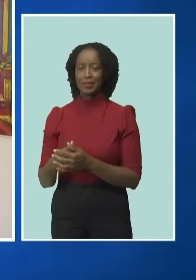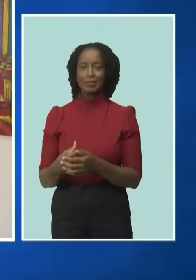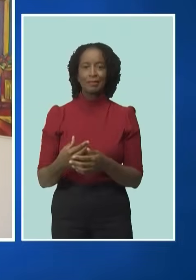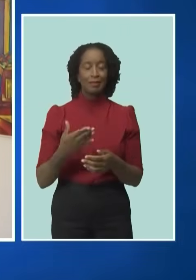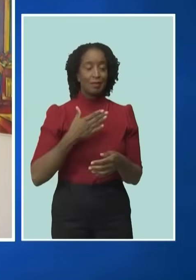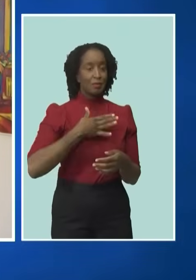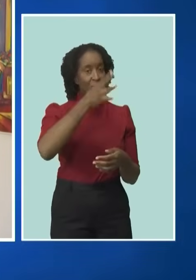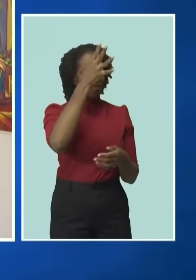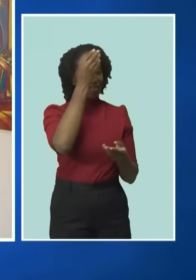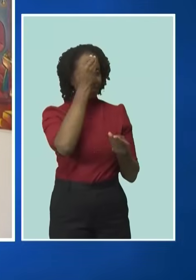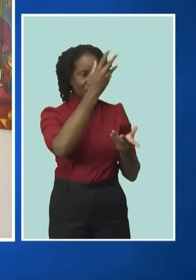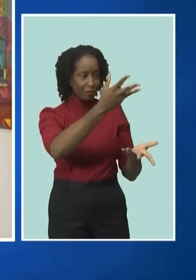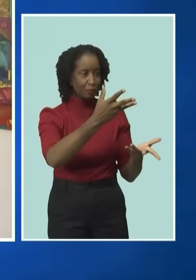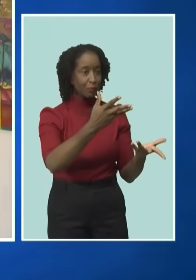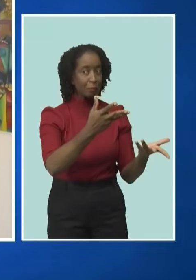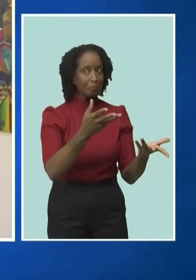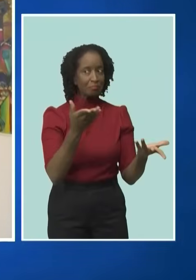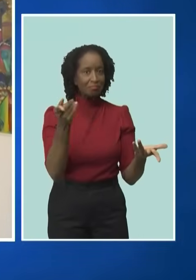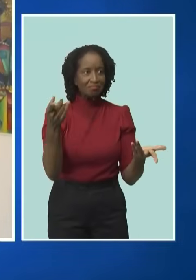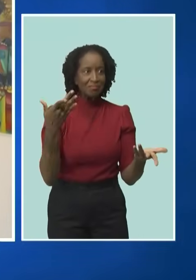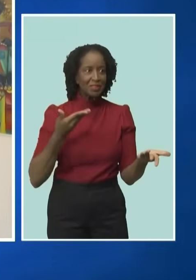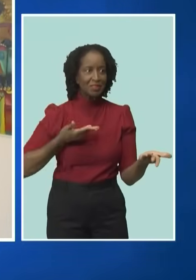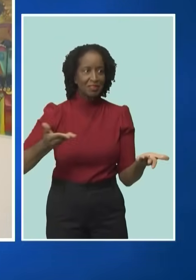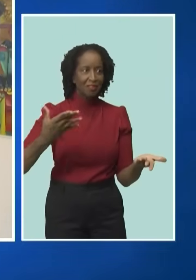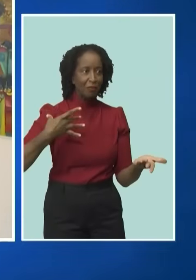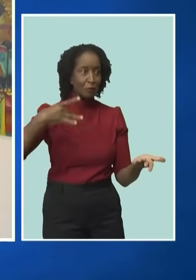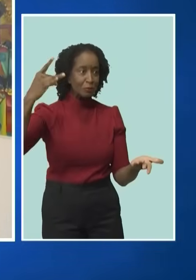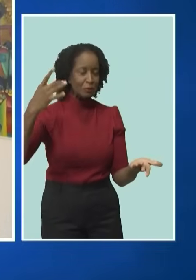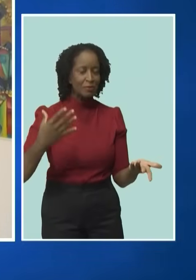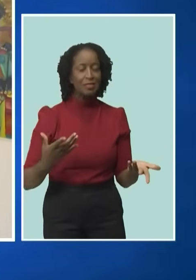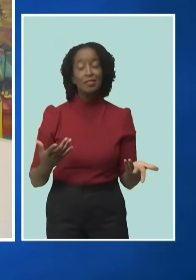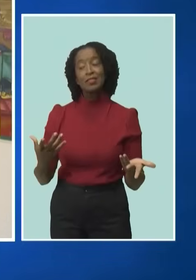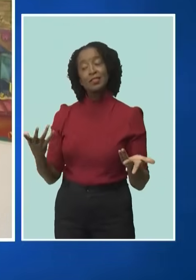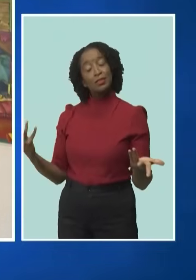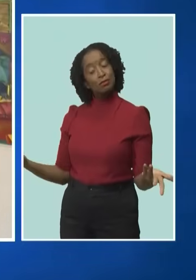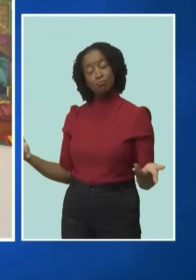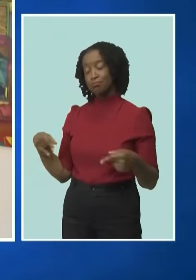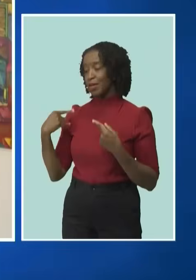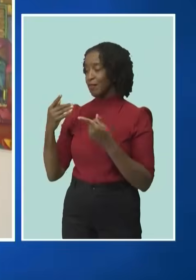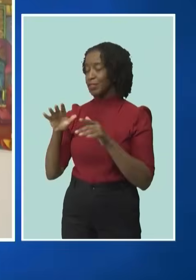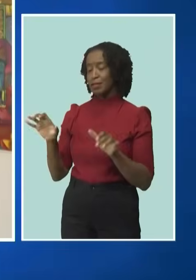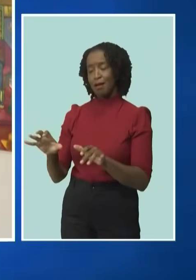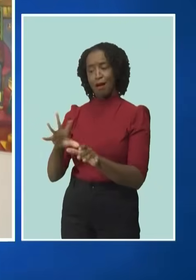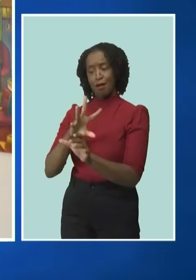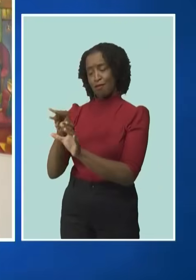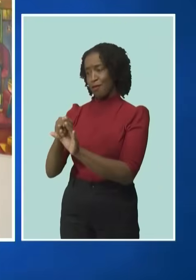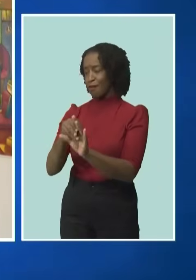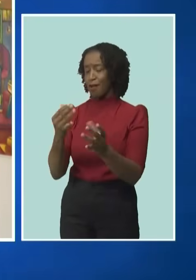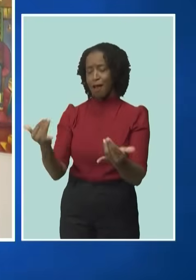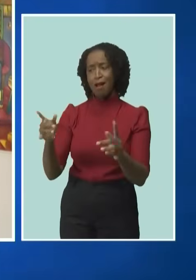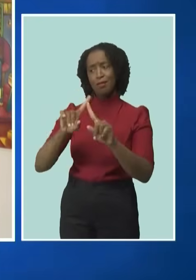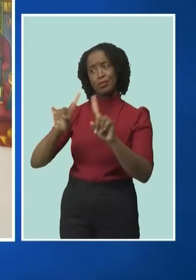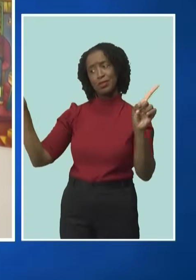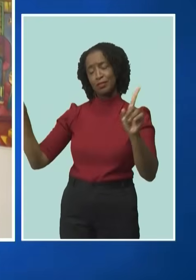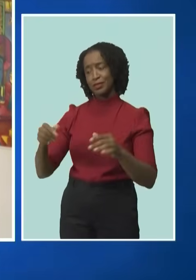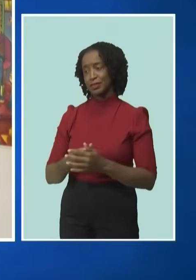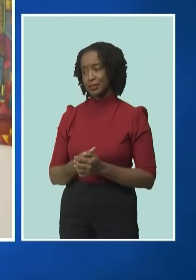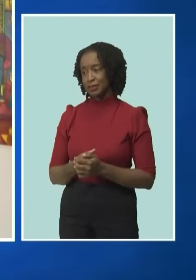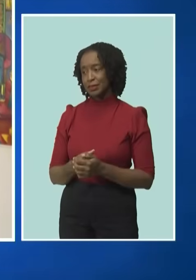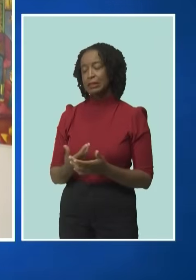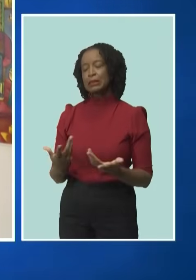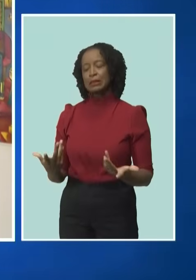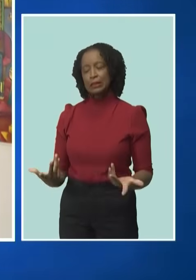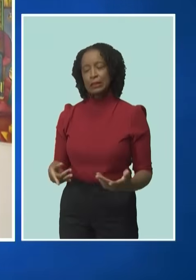he said to me, "Young lady, you're about to enter a different phase of your life. And you must taste your